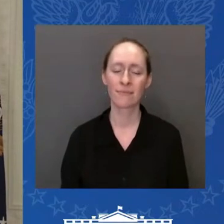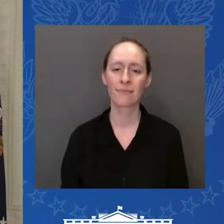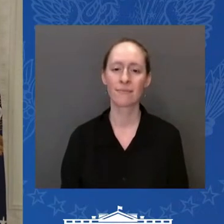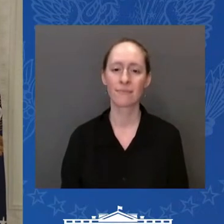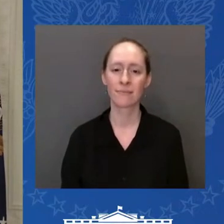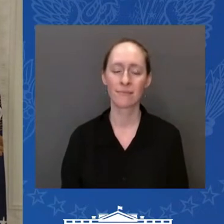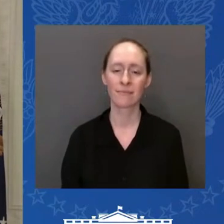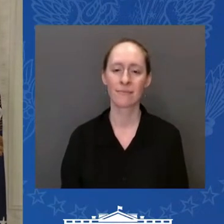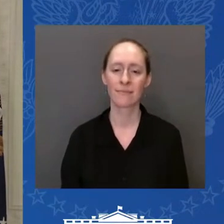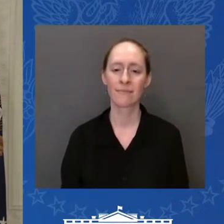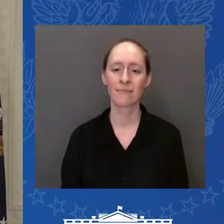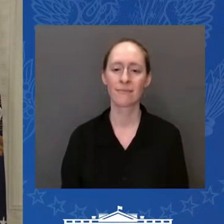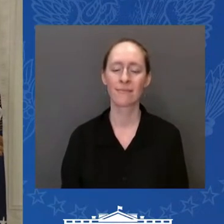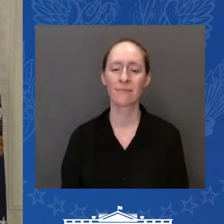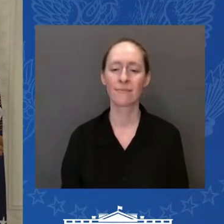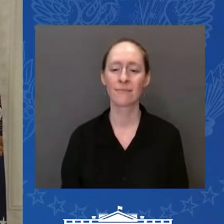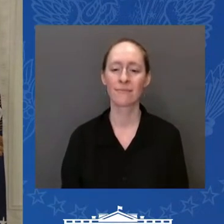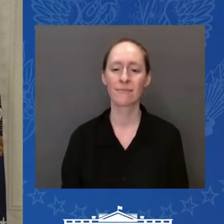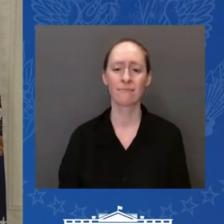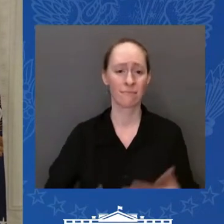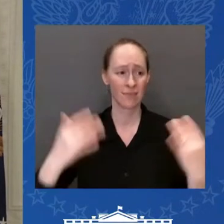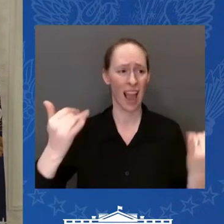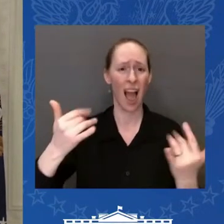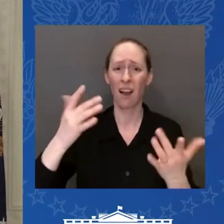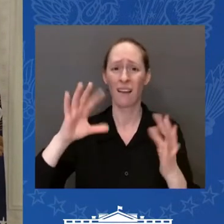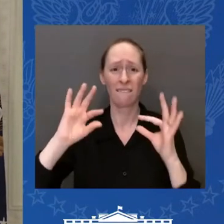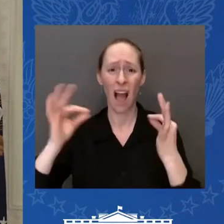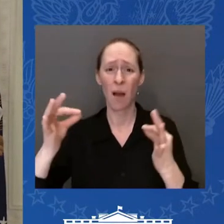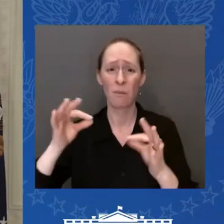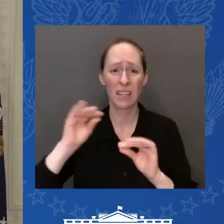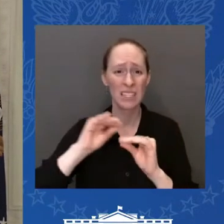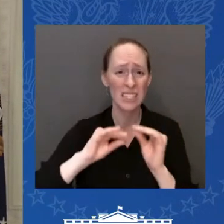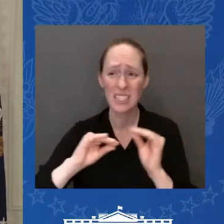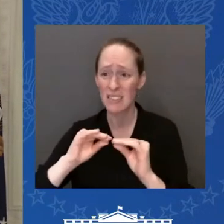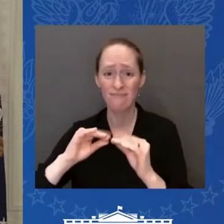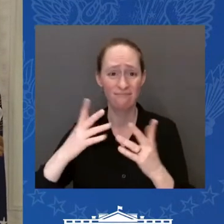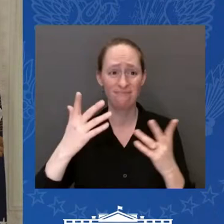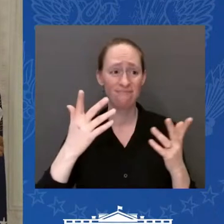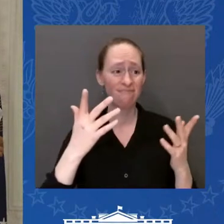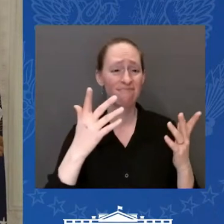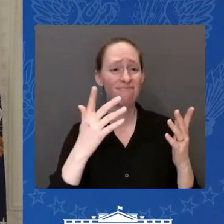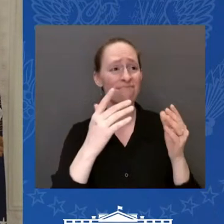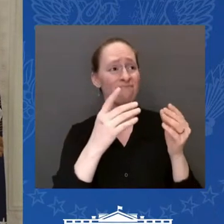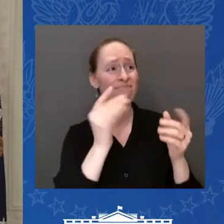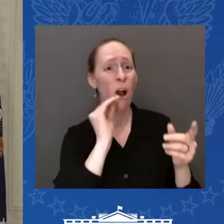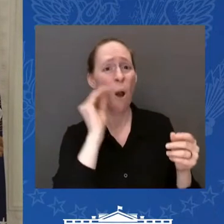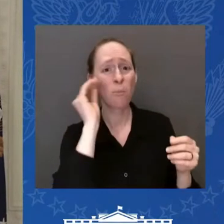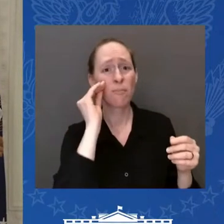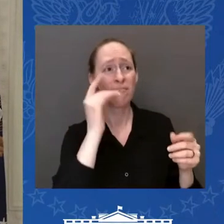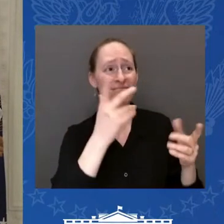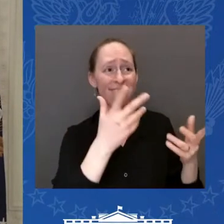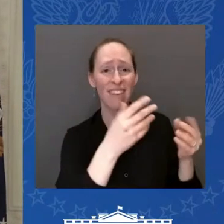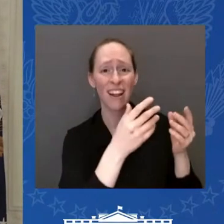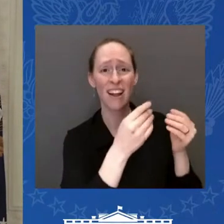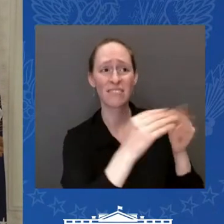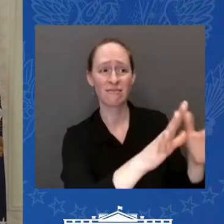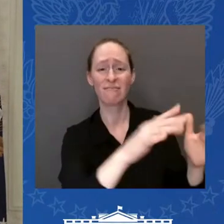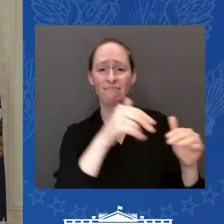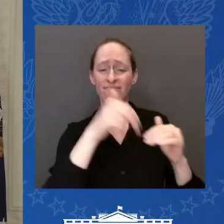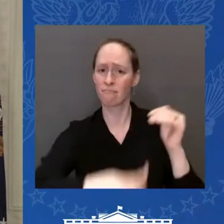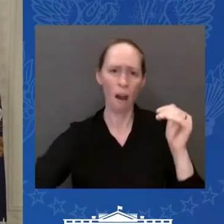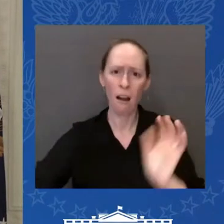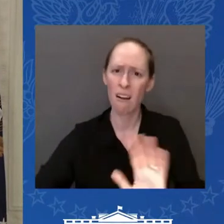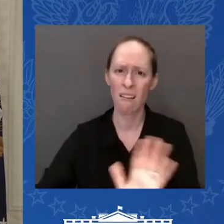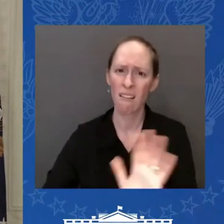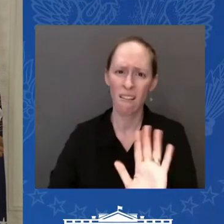pandemic. Families in our communities are starting to breathe just a little bit easier. But folks, it's not only that. Pride is coming back